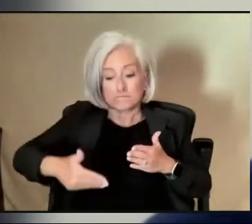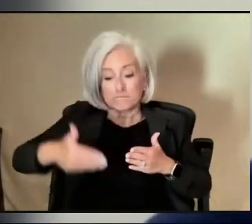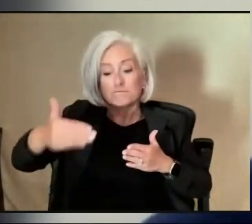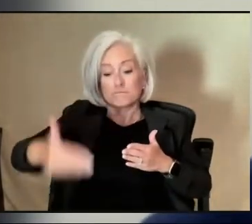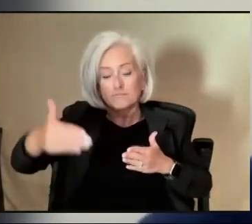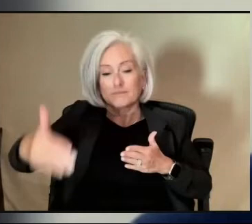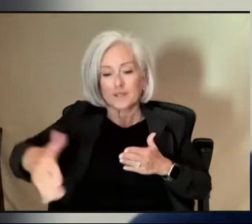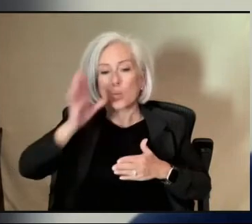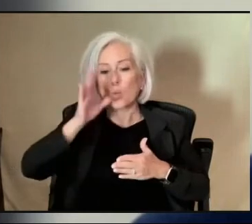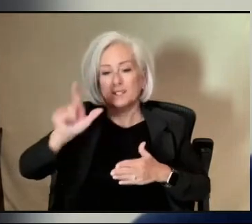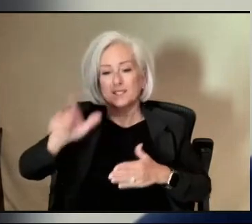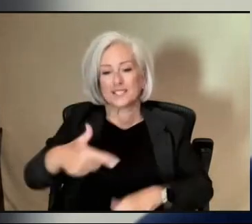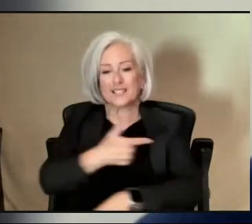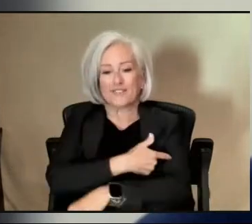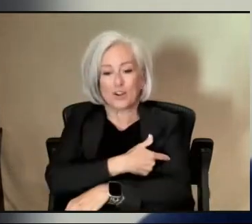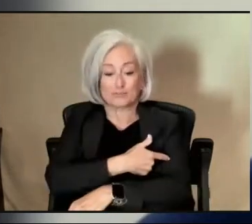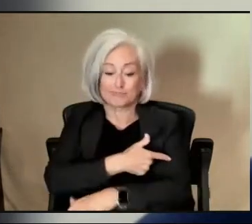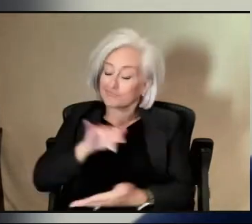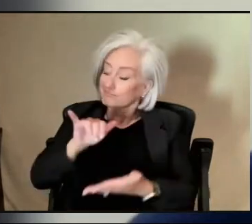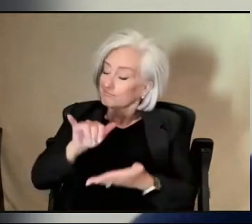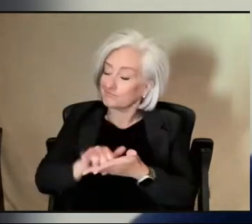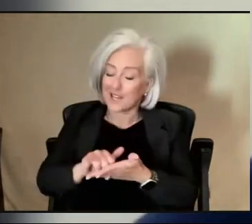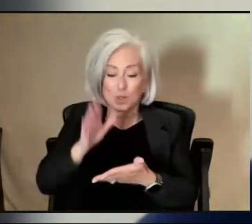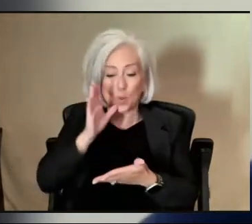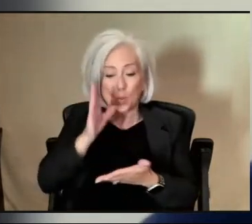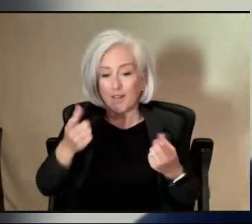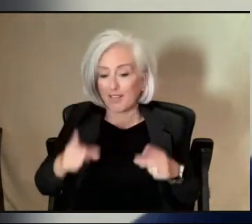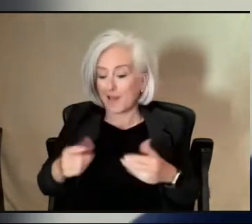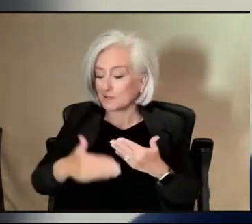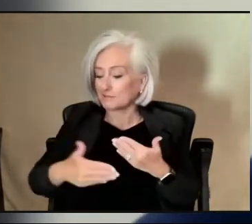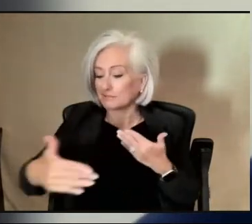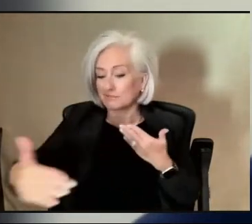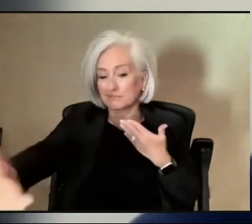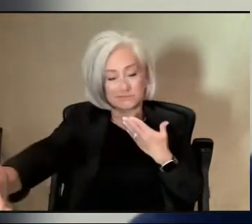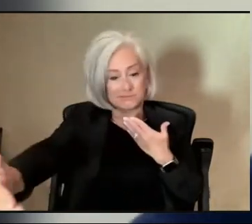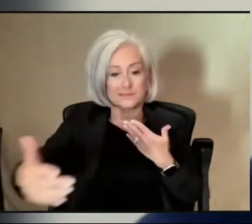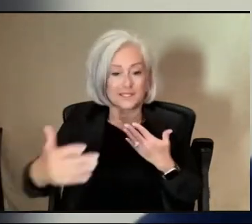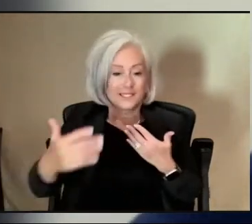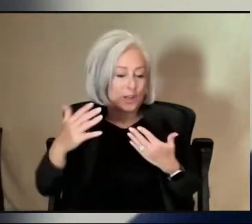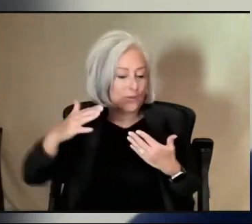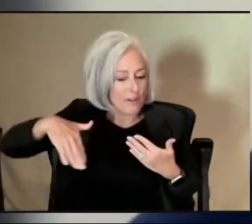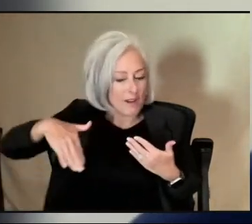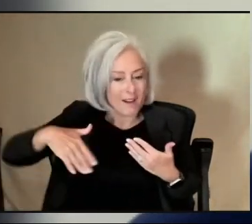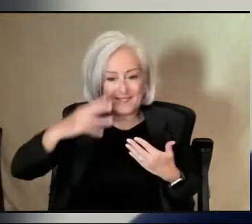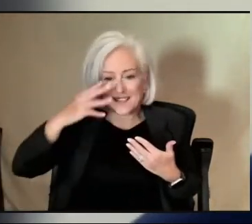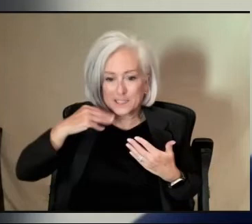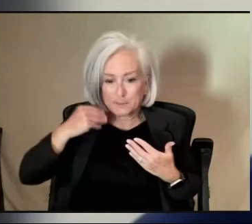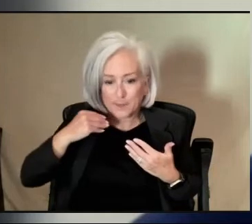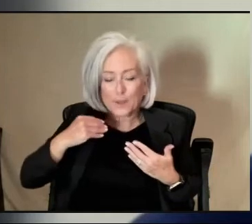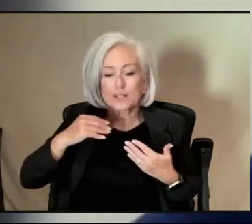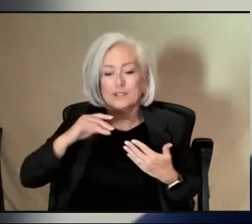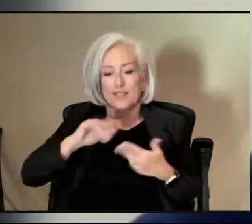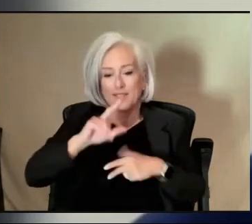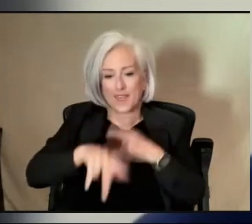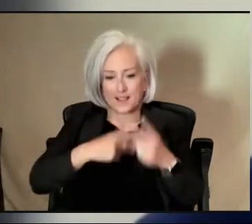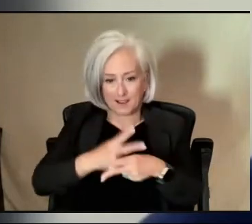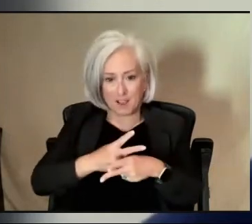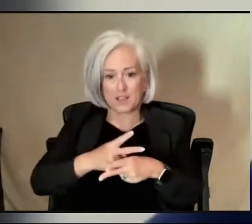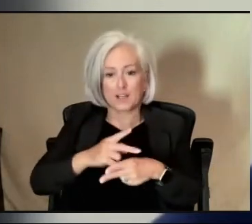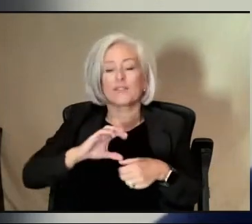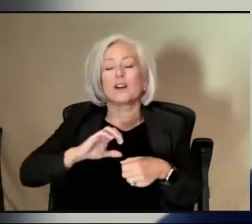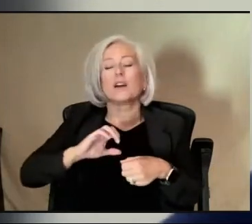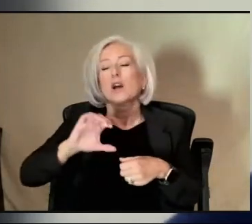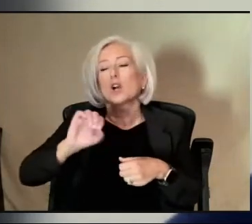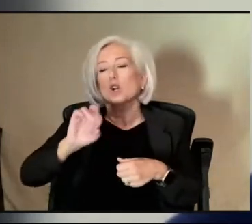life because we've not had an experience with this kind of coronavirus in our previous years, and so we're all children as